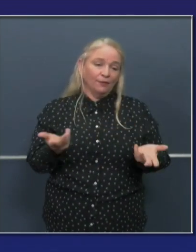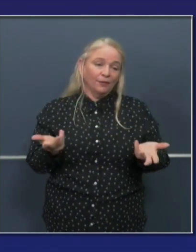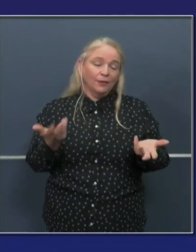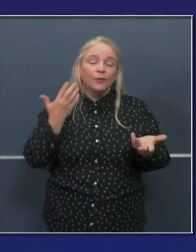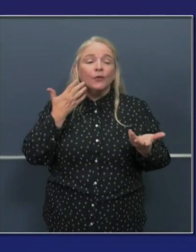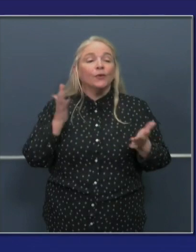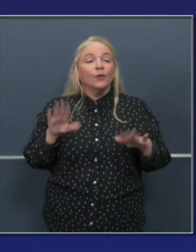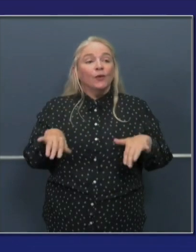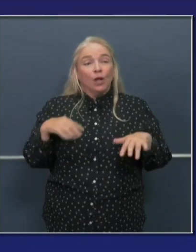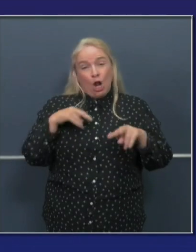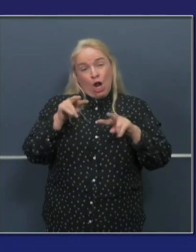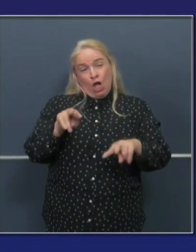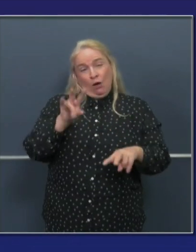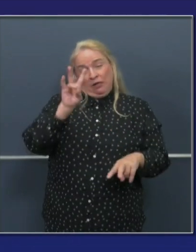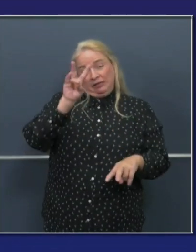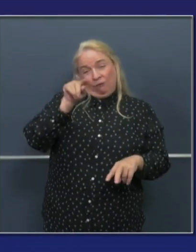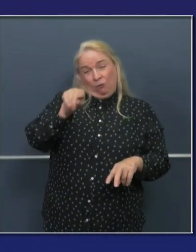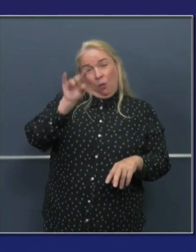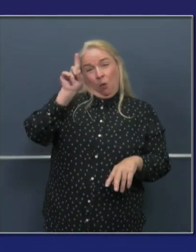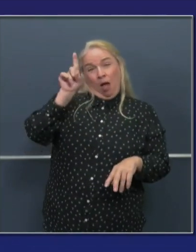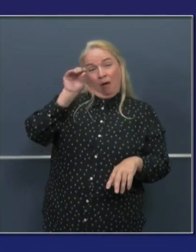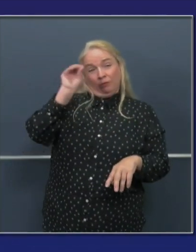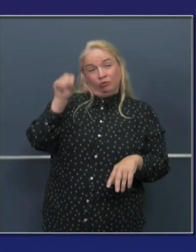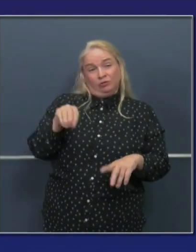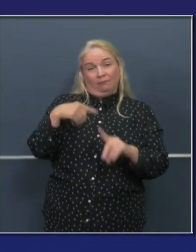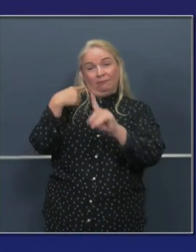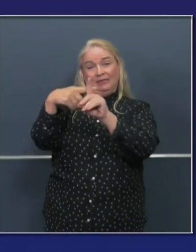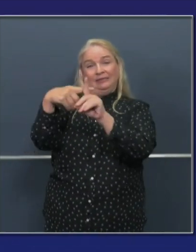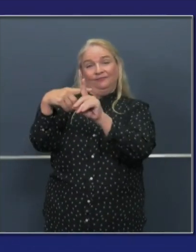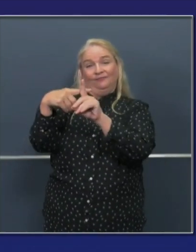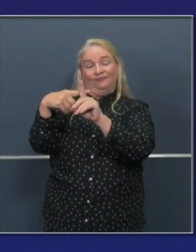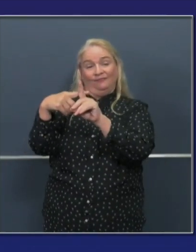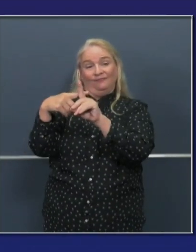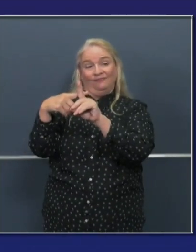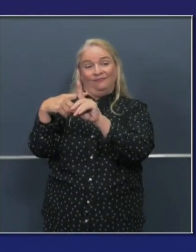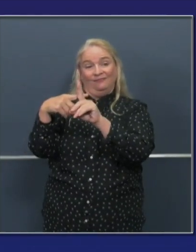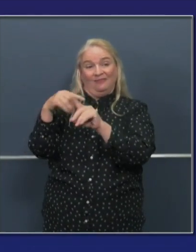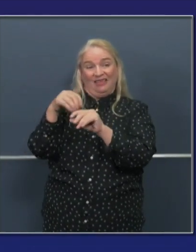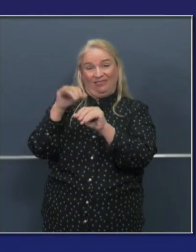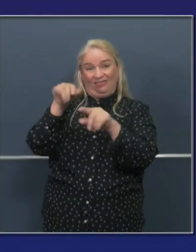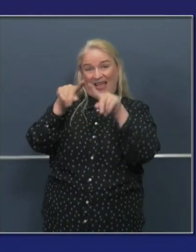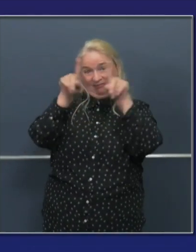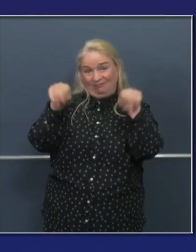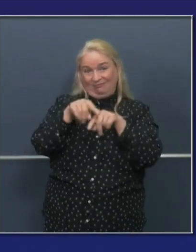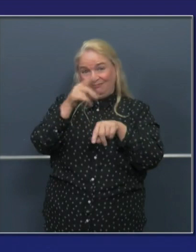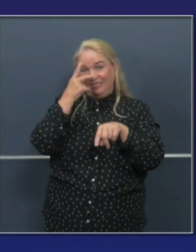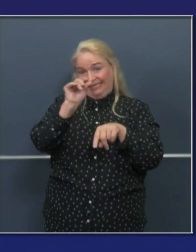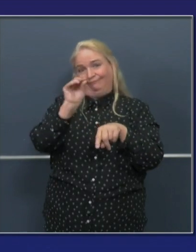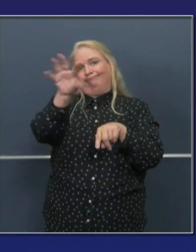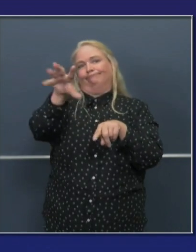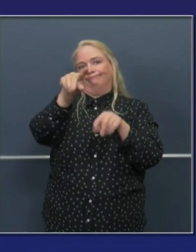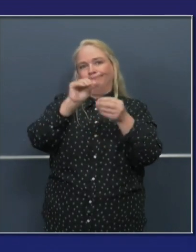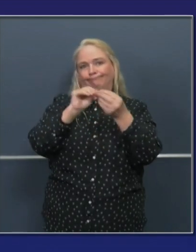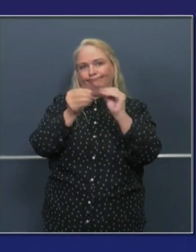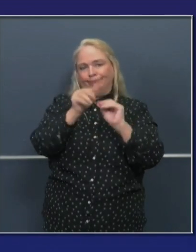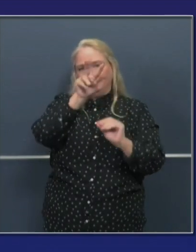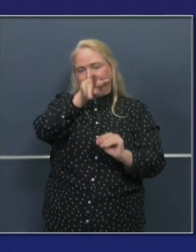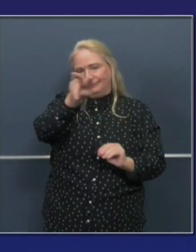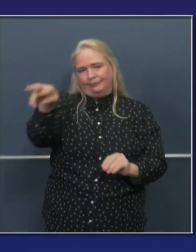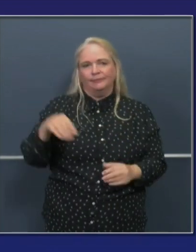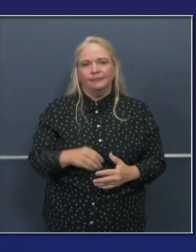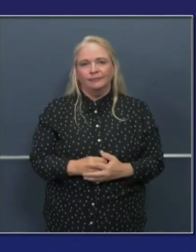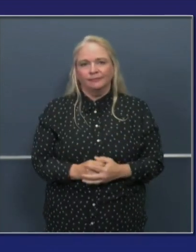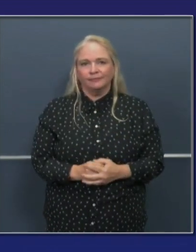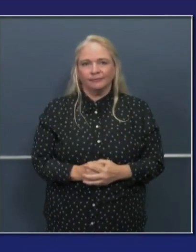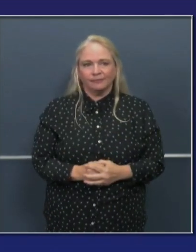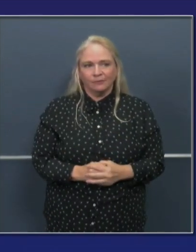at a 7.1% positivity rate reflected in this slide over the 14-day period. You're seeing a doubling, sometimes